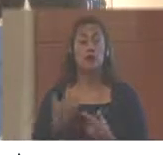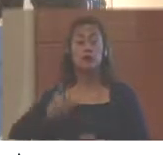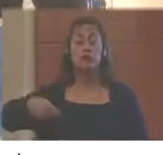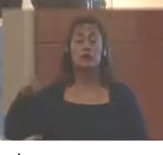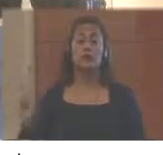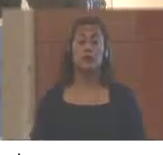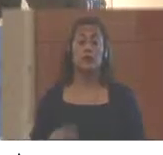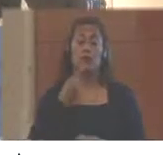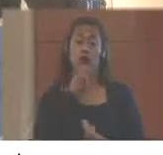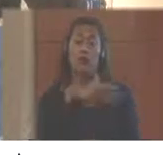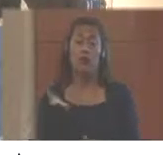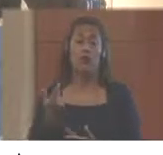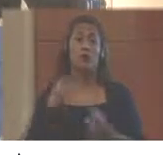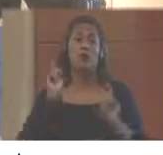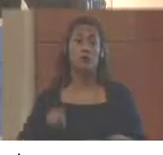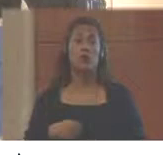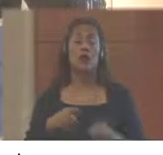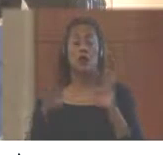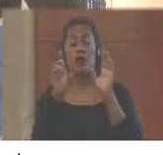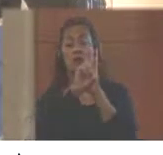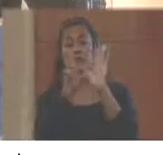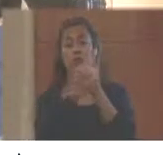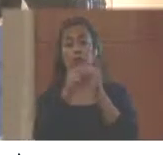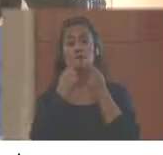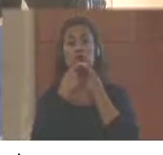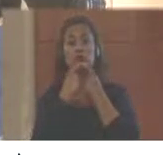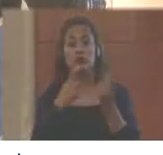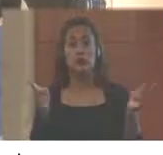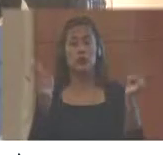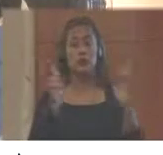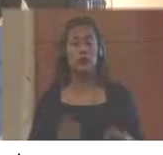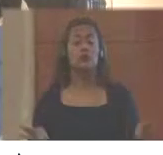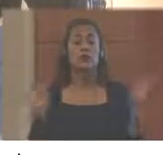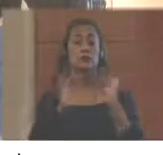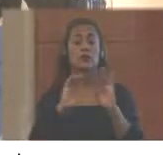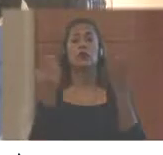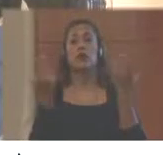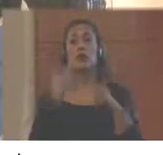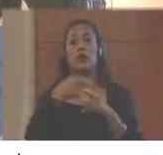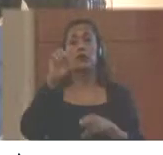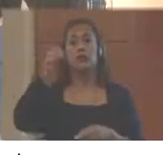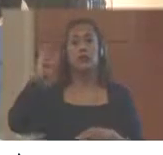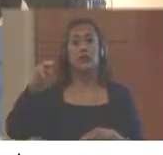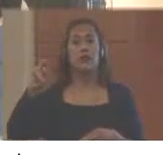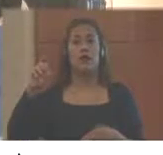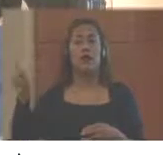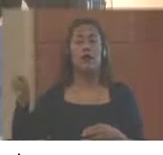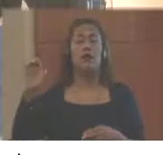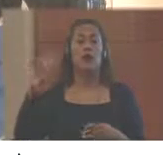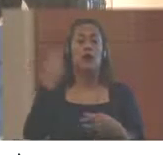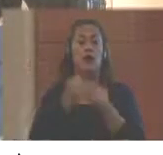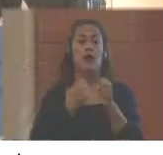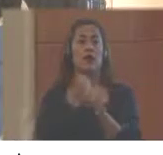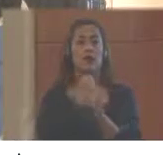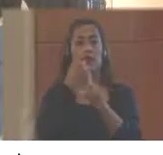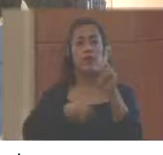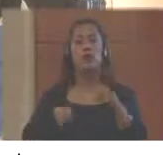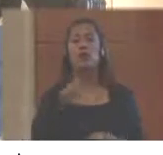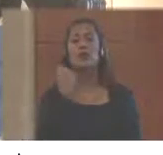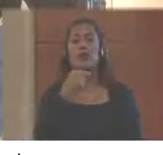must begin by saying that the law of the national system for risk management in November